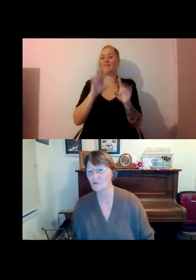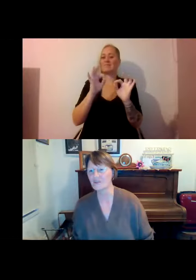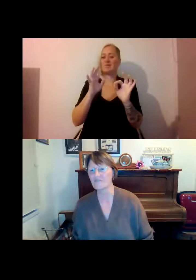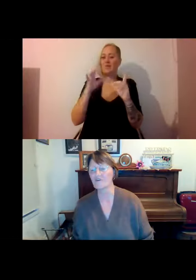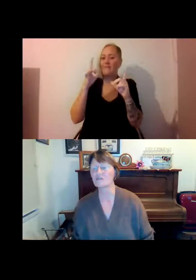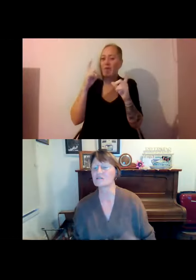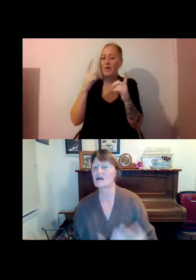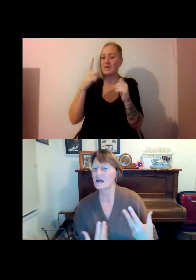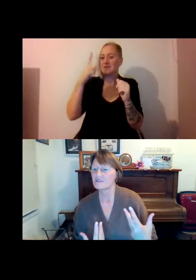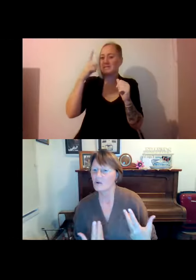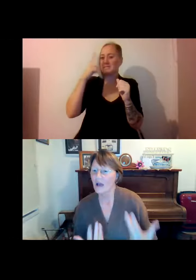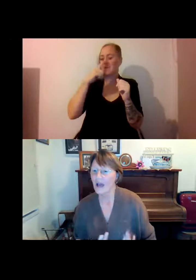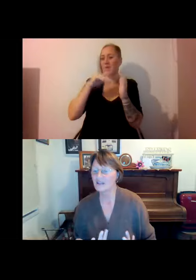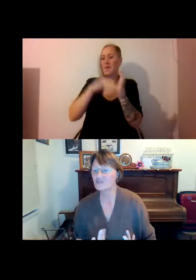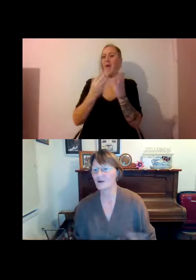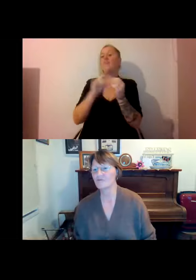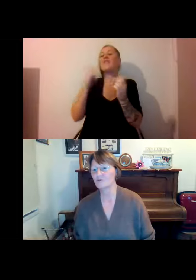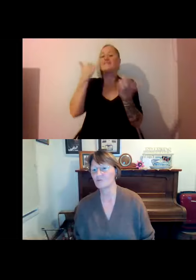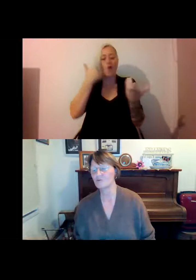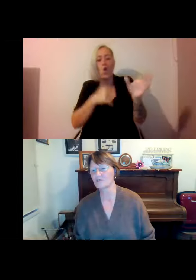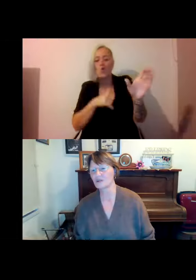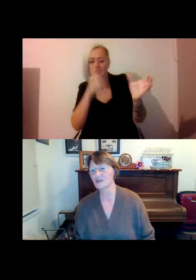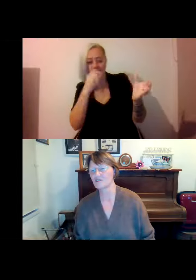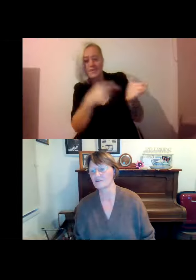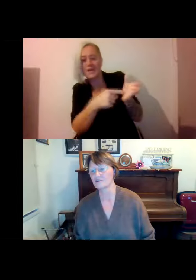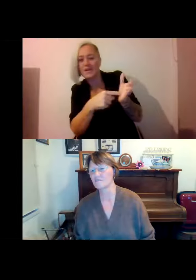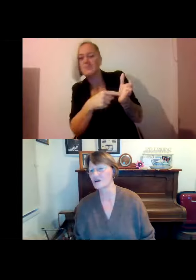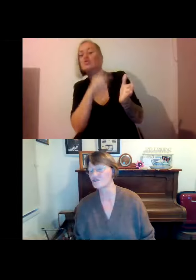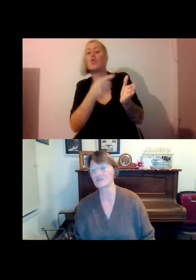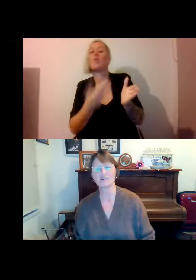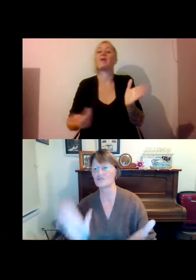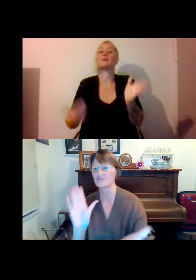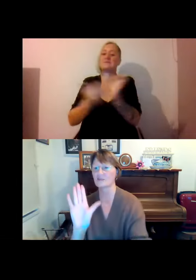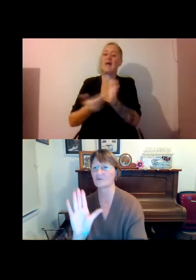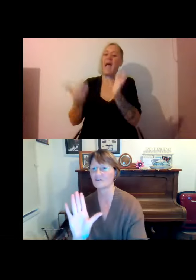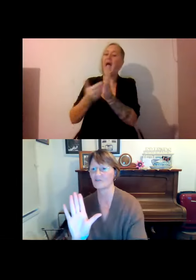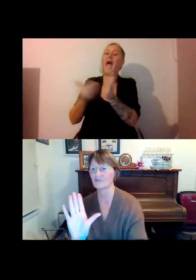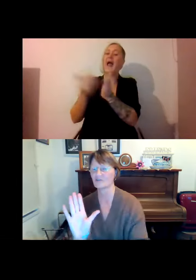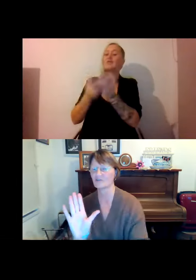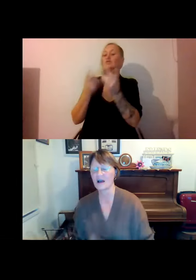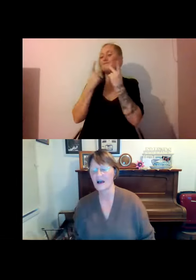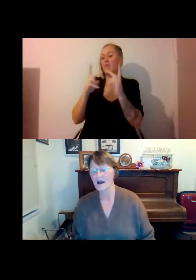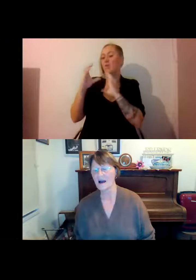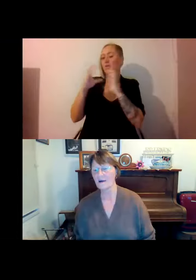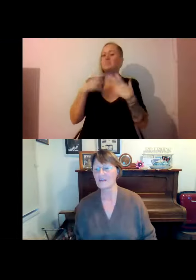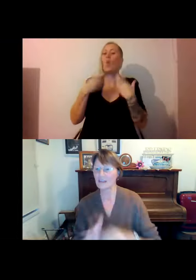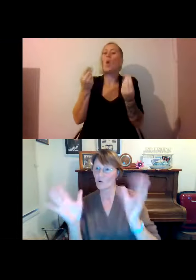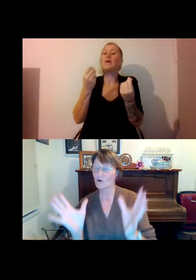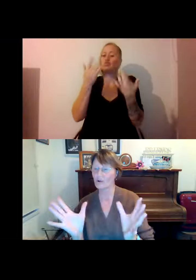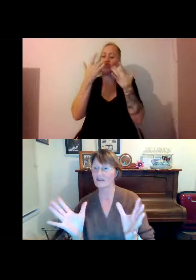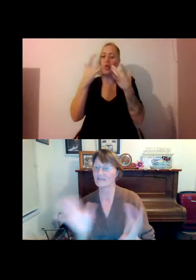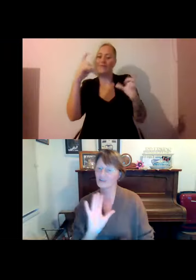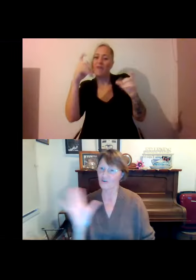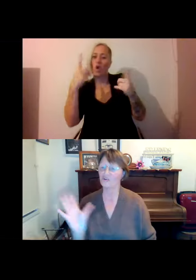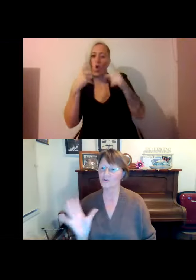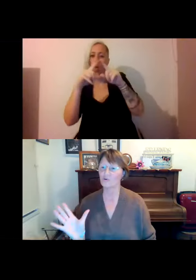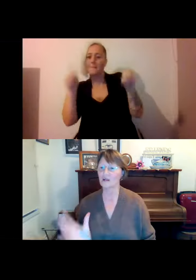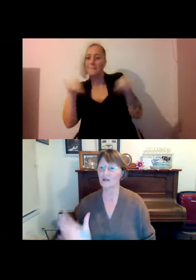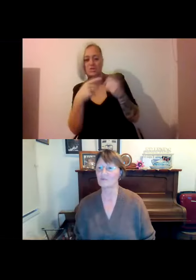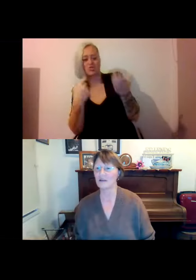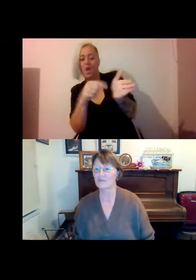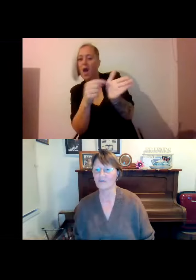people with their phones. And so we're adding to our verbal communication. Much easier to show someone a photo and then talk about it than try and